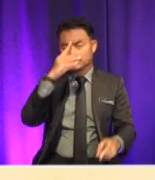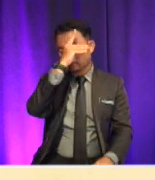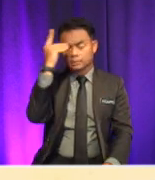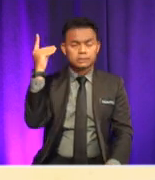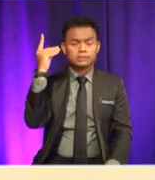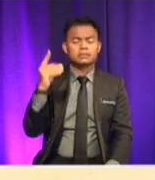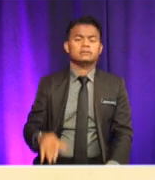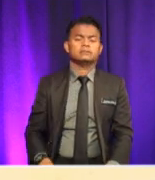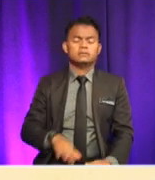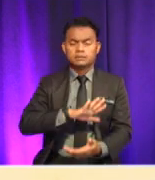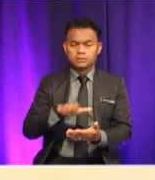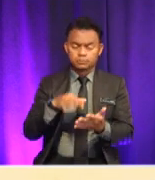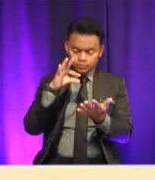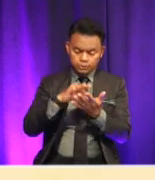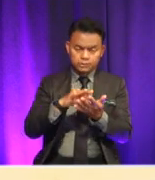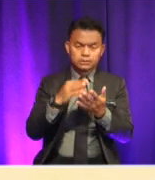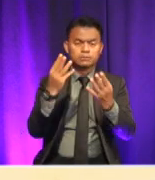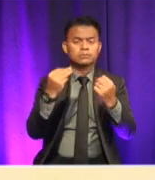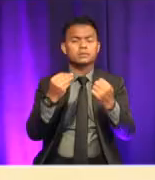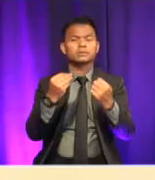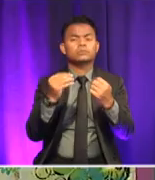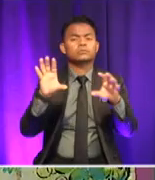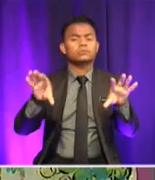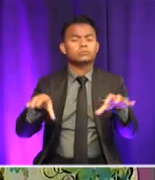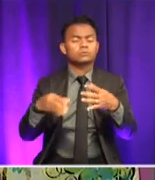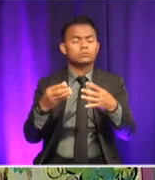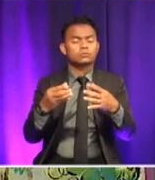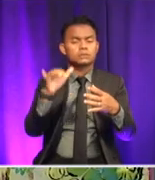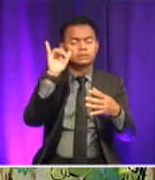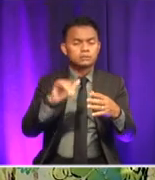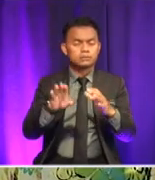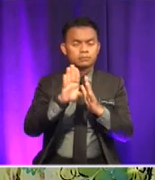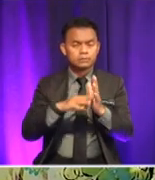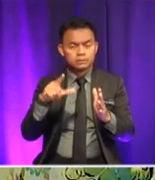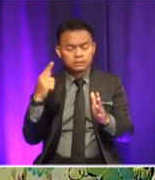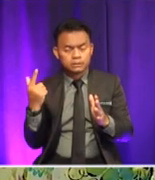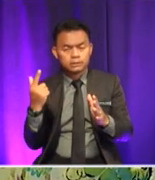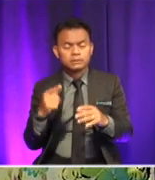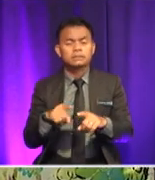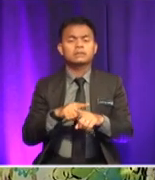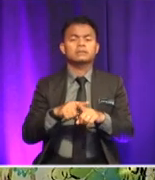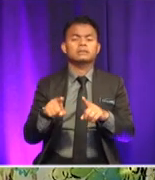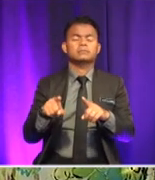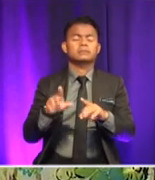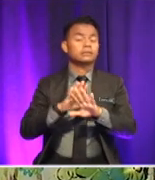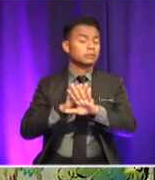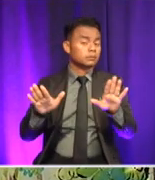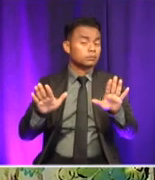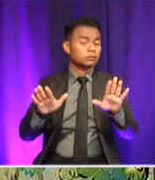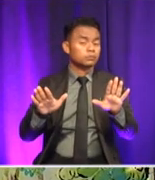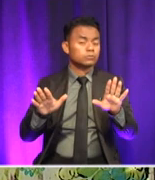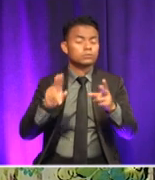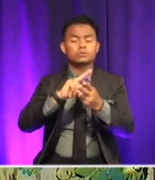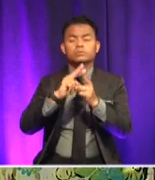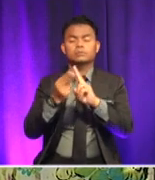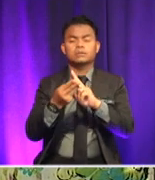us to do something different and not just going to lay eggs. But he will not change his ways and he's quite